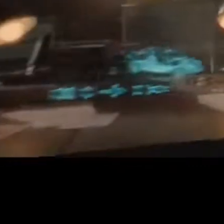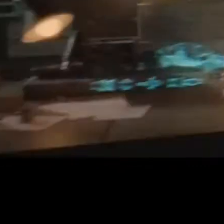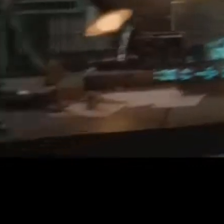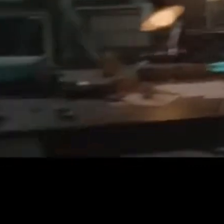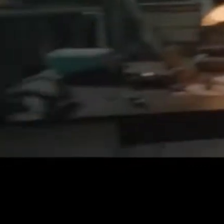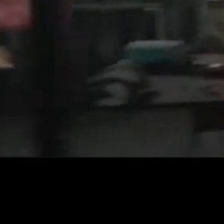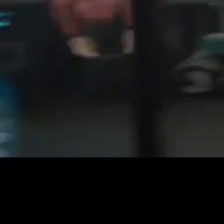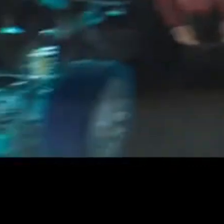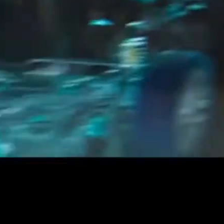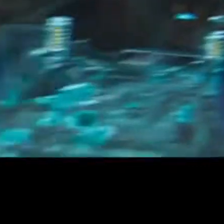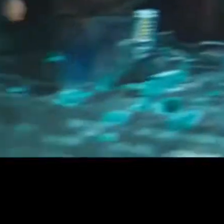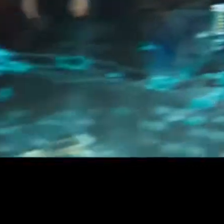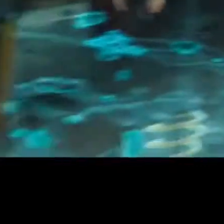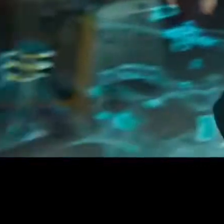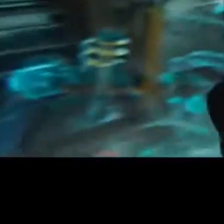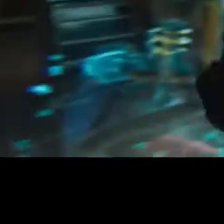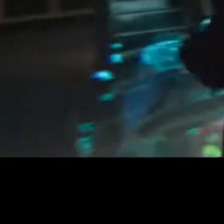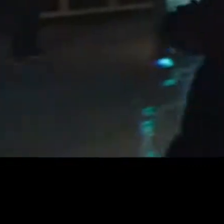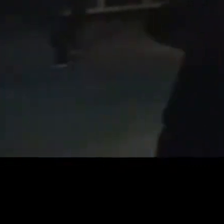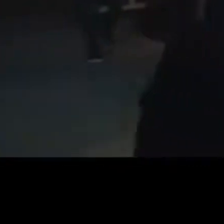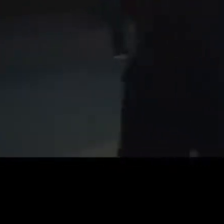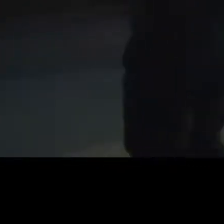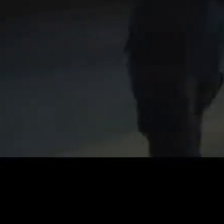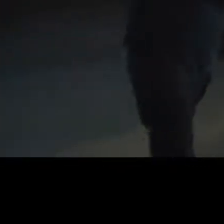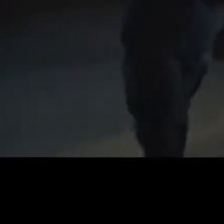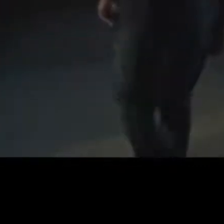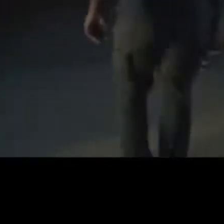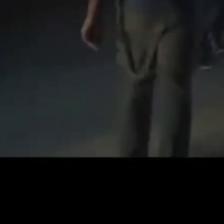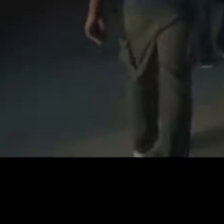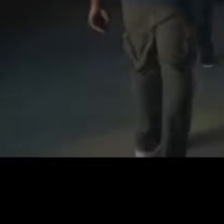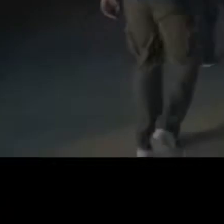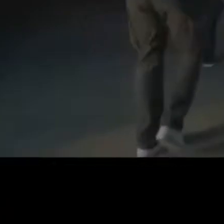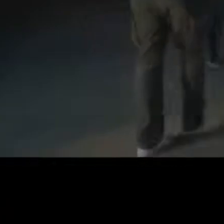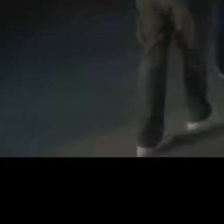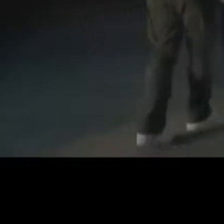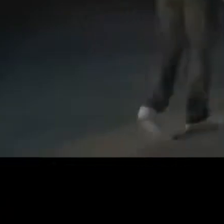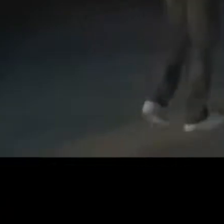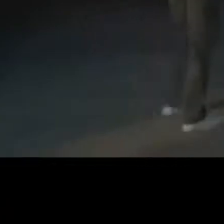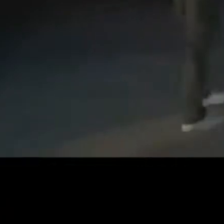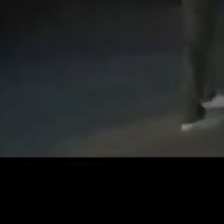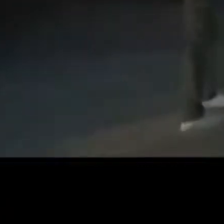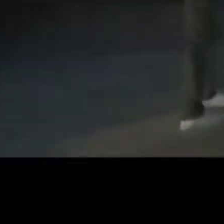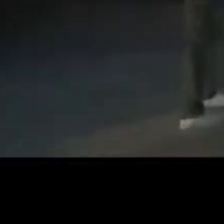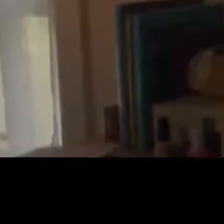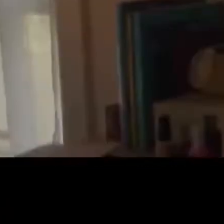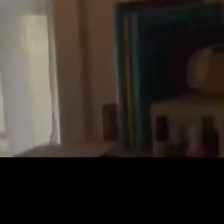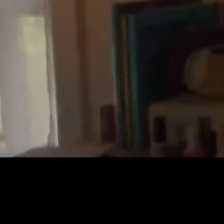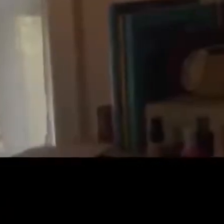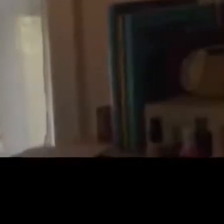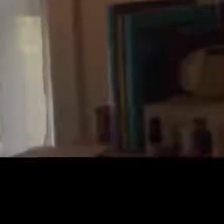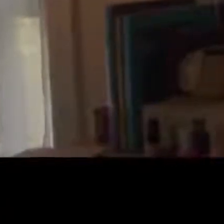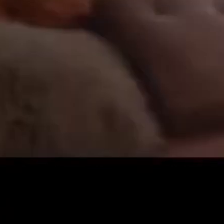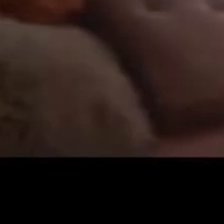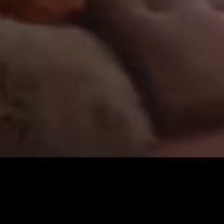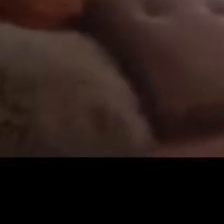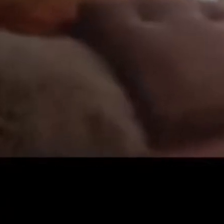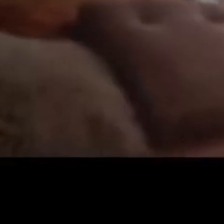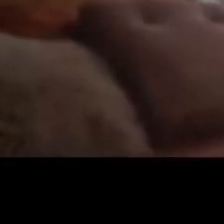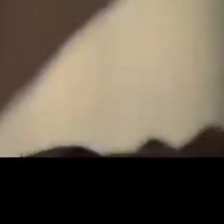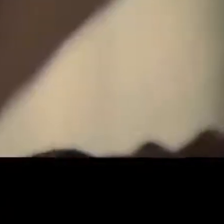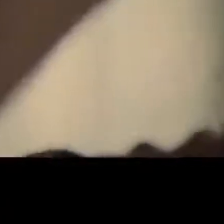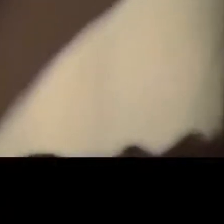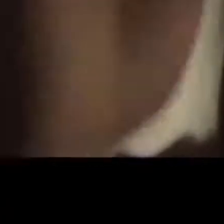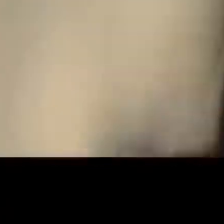see the world, and in turn, changes the world we see. These numbers are looking great, actually. There's promise in the